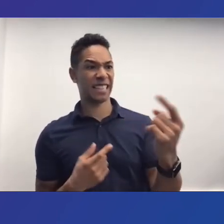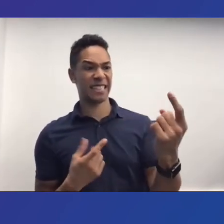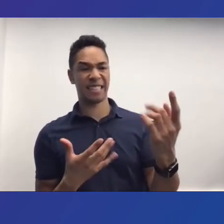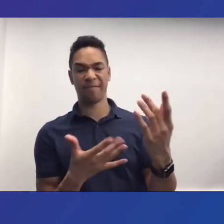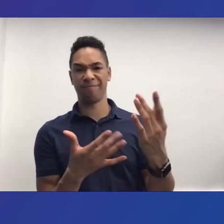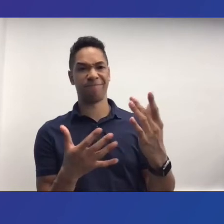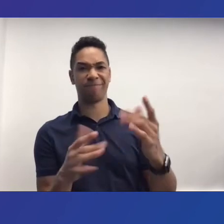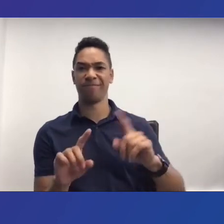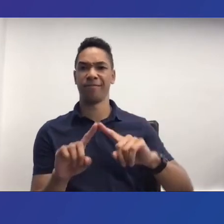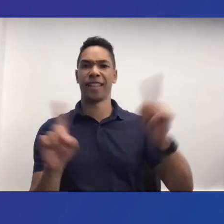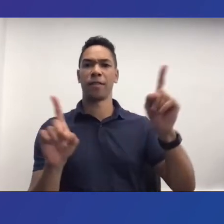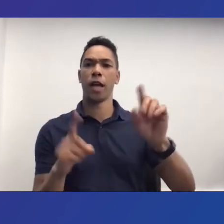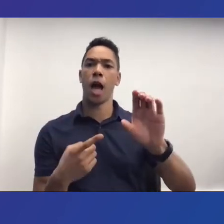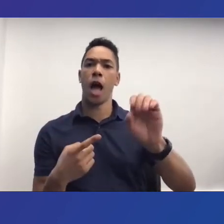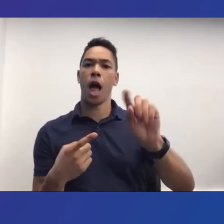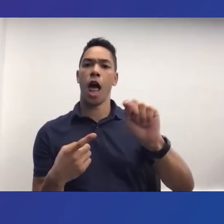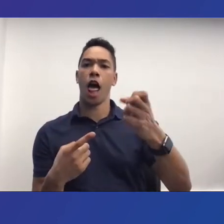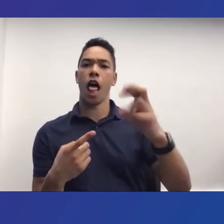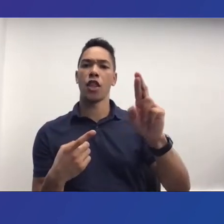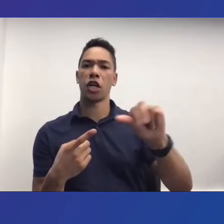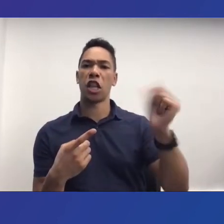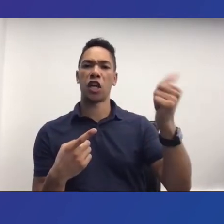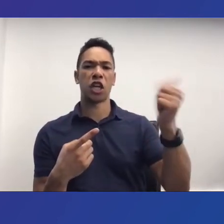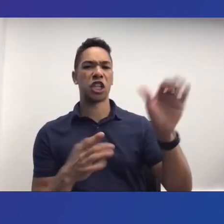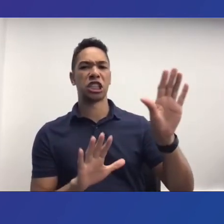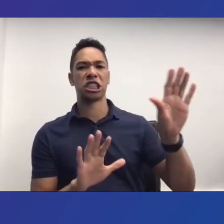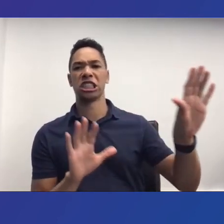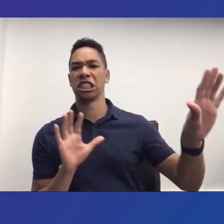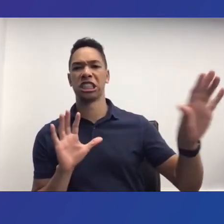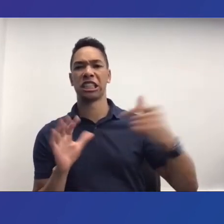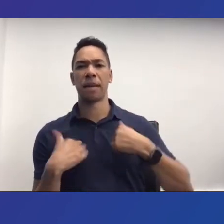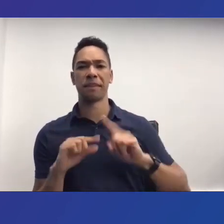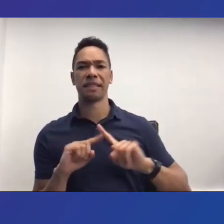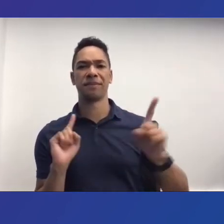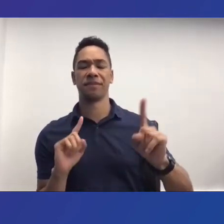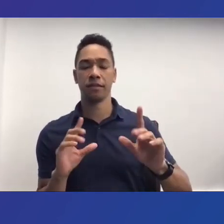other. And so it takes